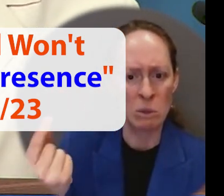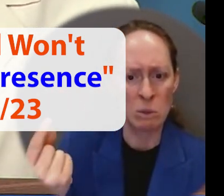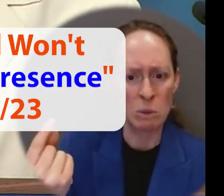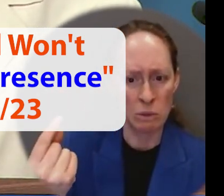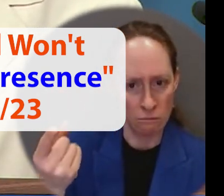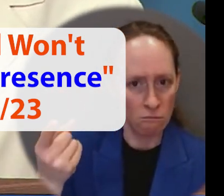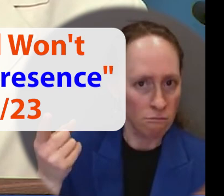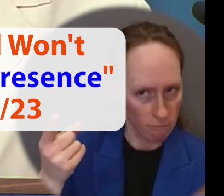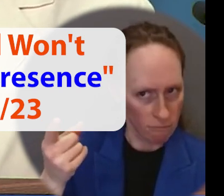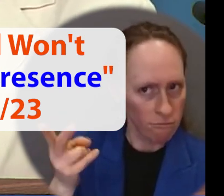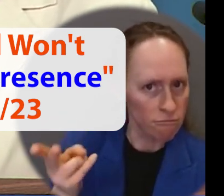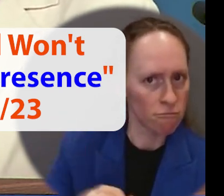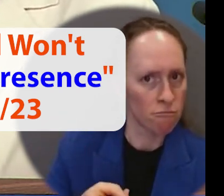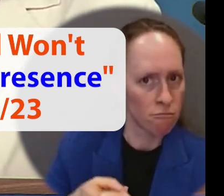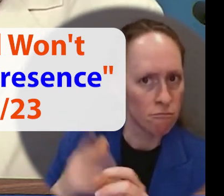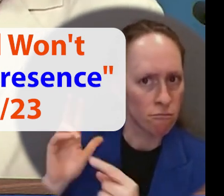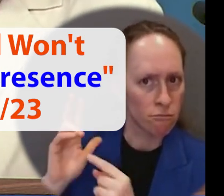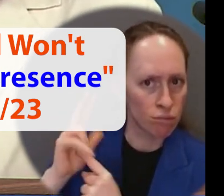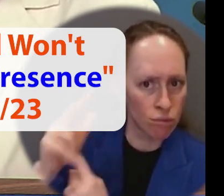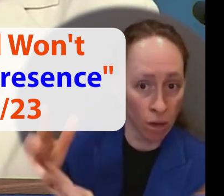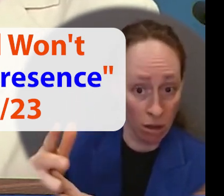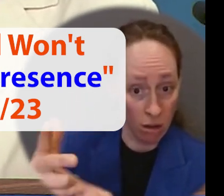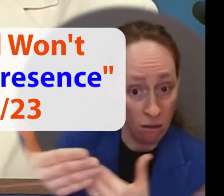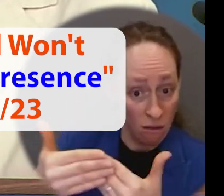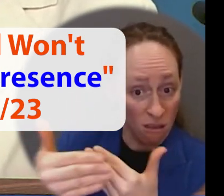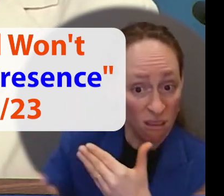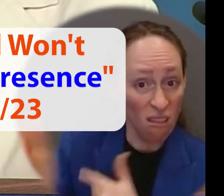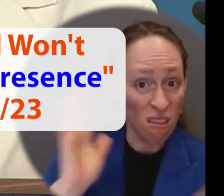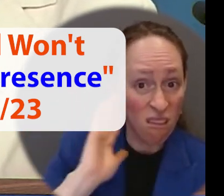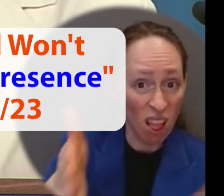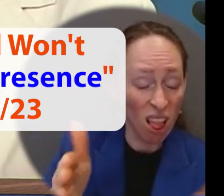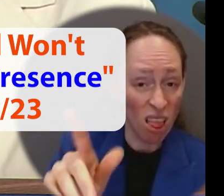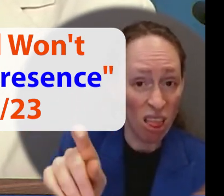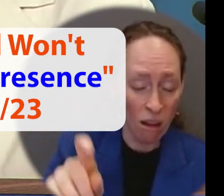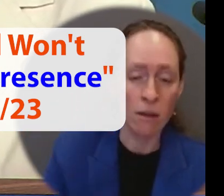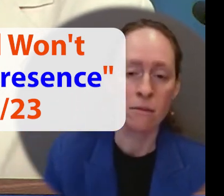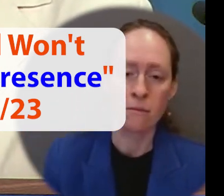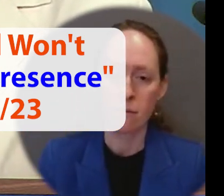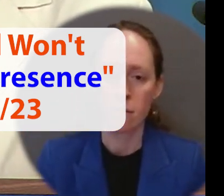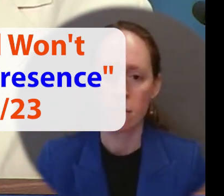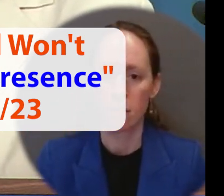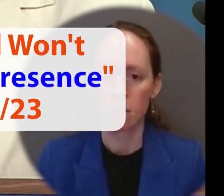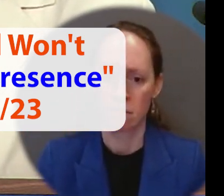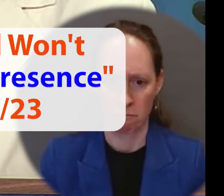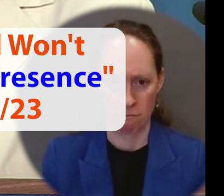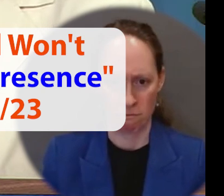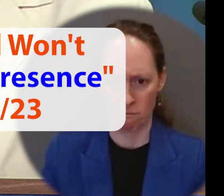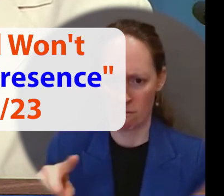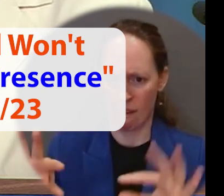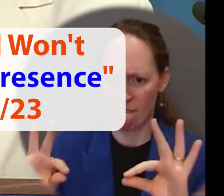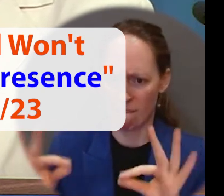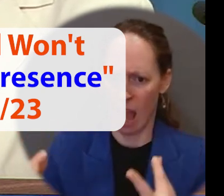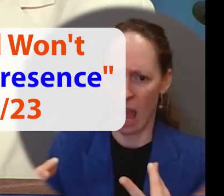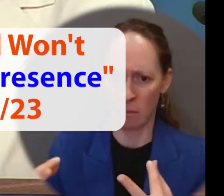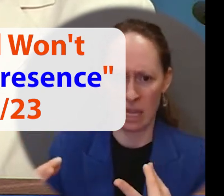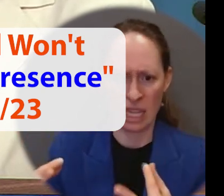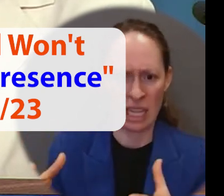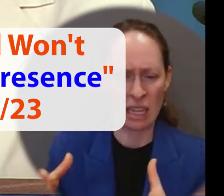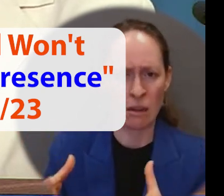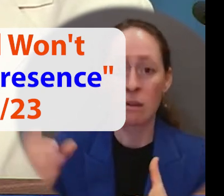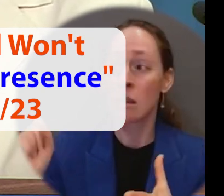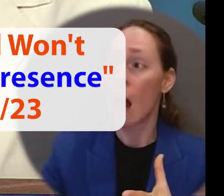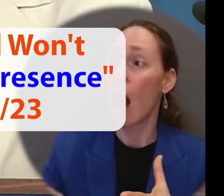family. The family gets to travel with the president, and that's been the case with every other